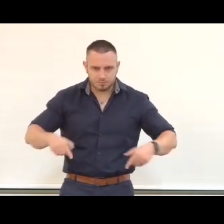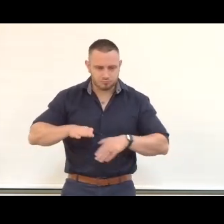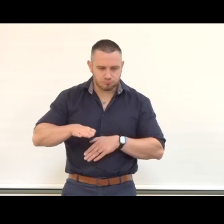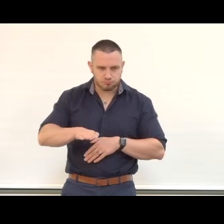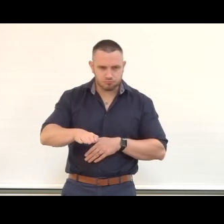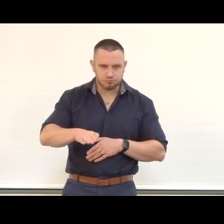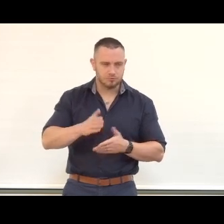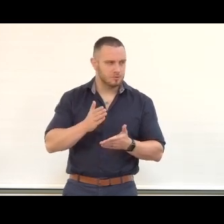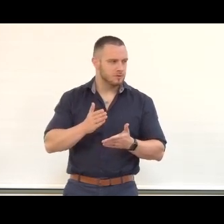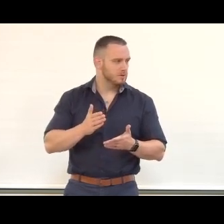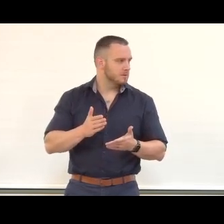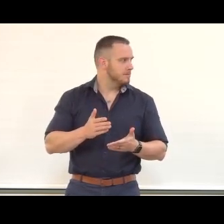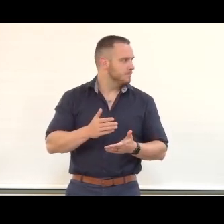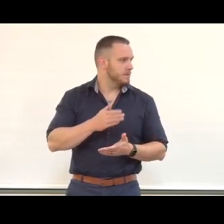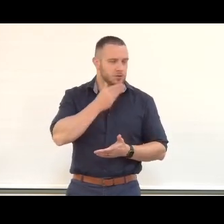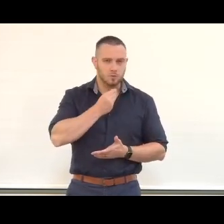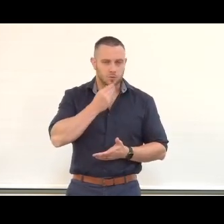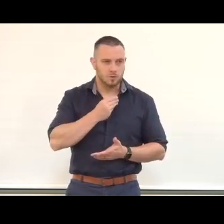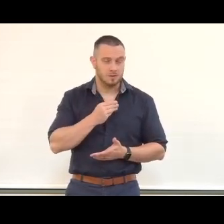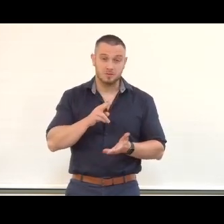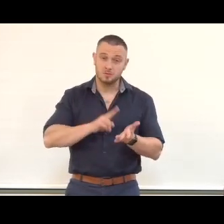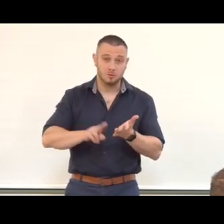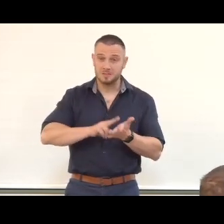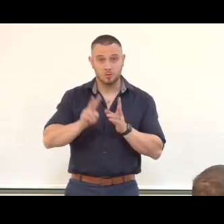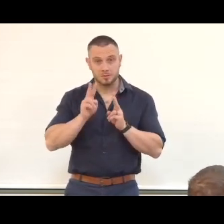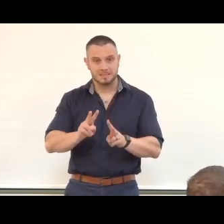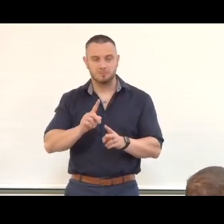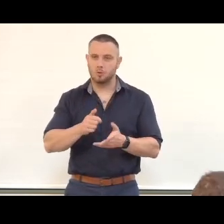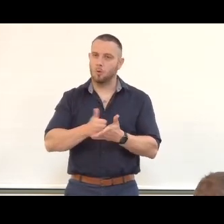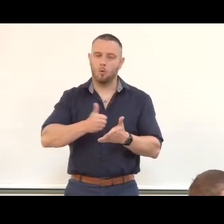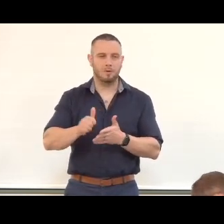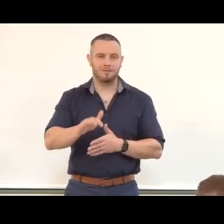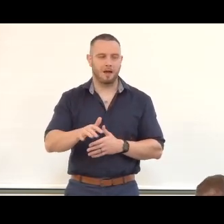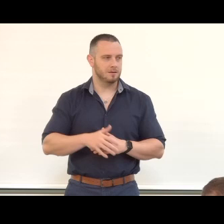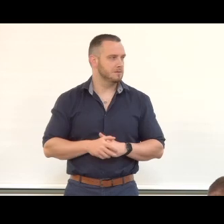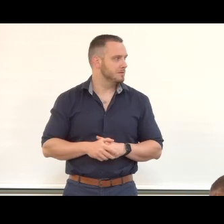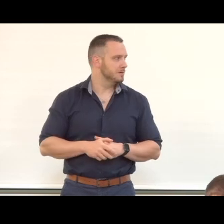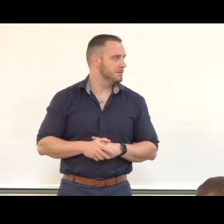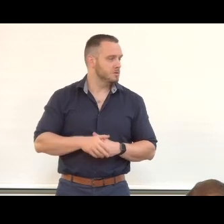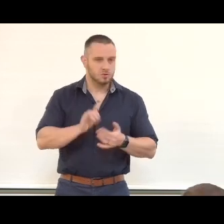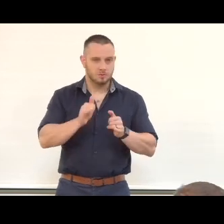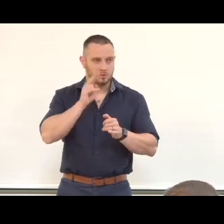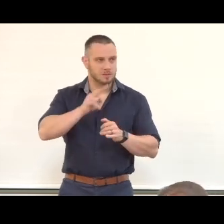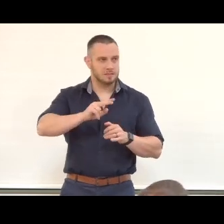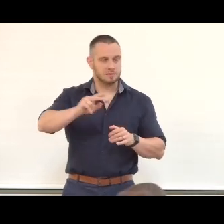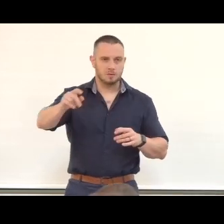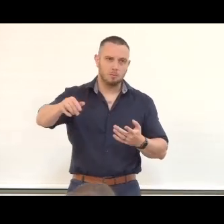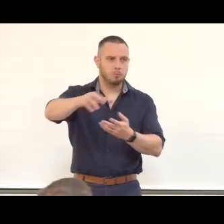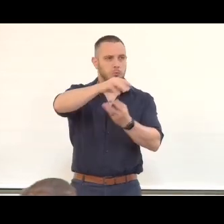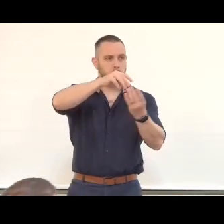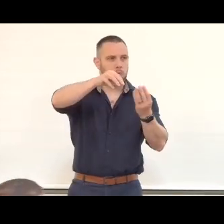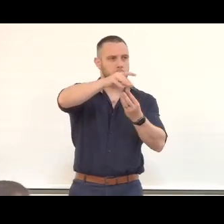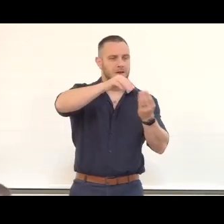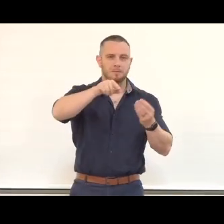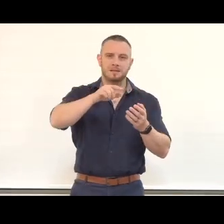really mobile and really used for the terrain, and you usually don't see them, but they're always around. Like sometimes you see like a little dust cloud, and that's the